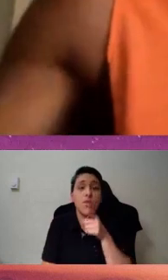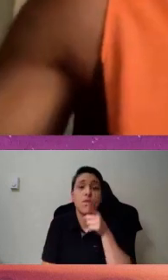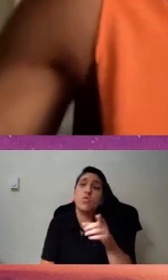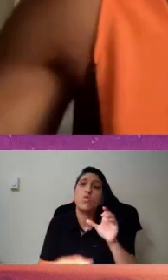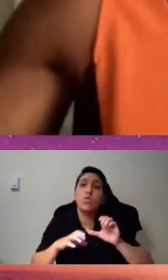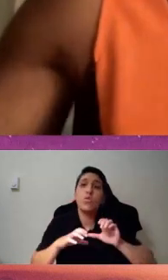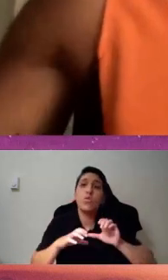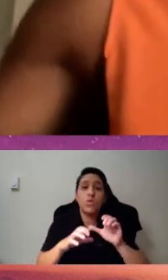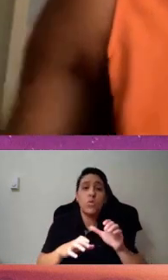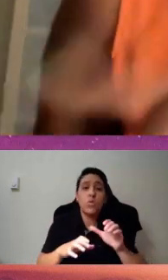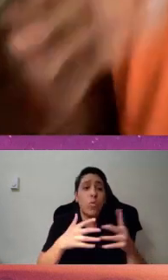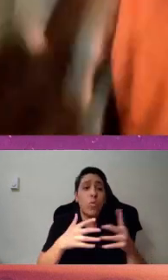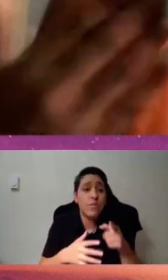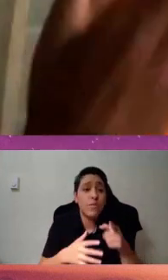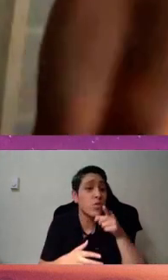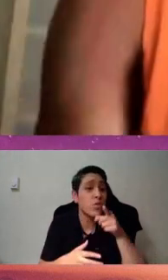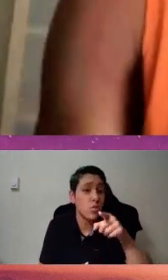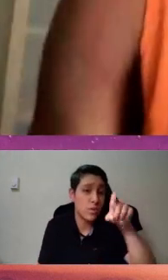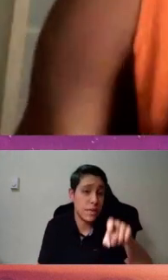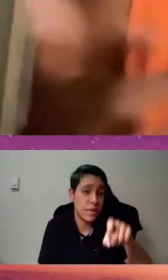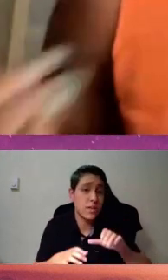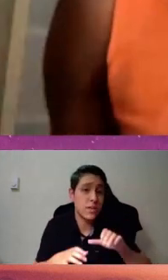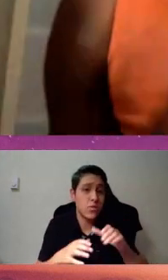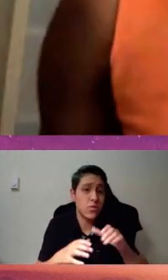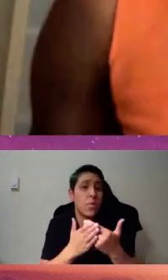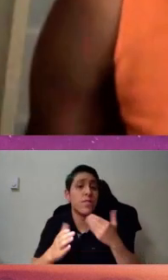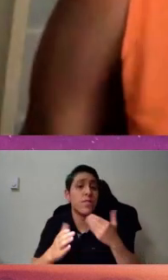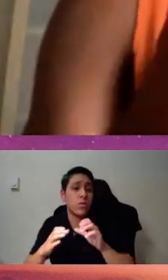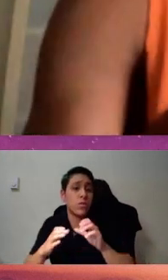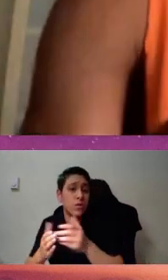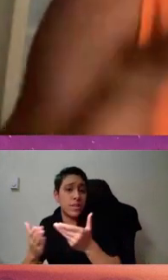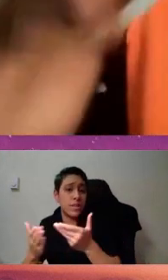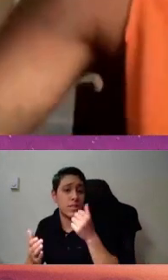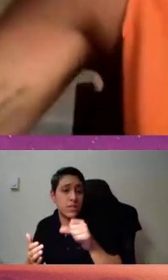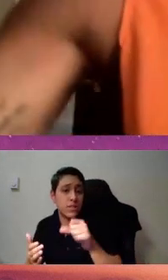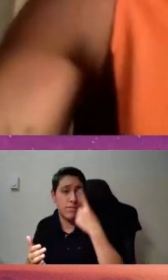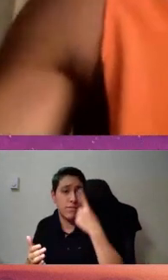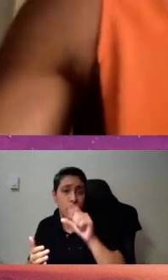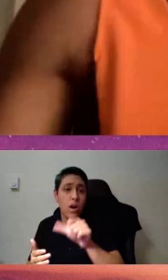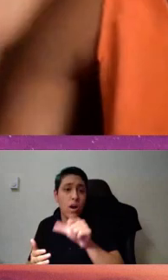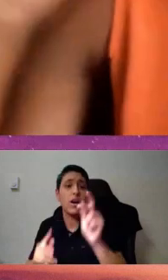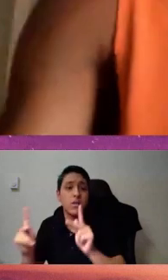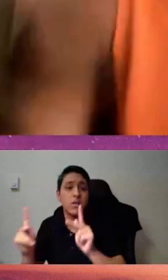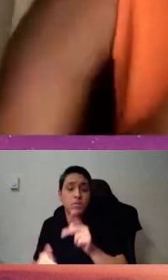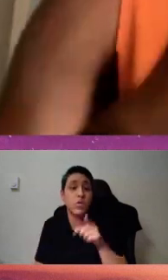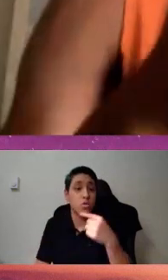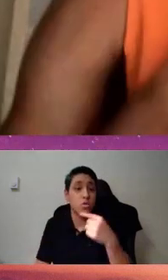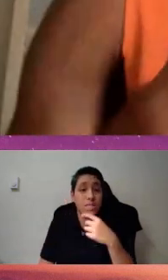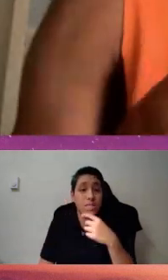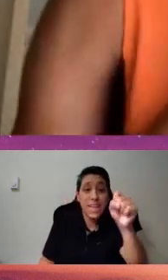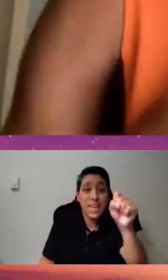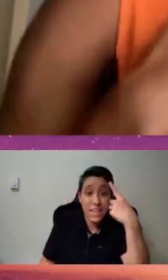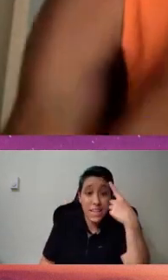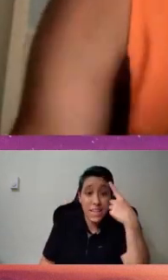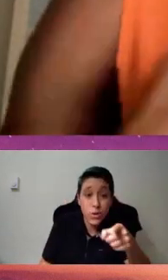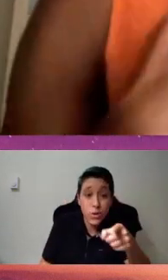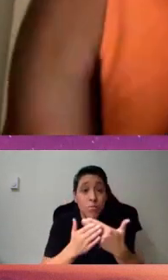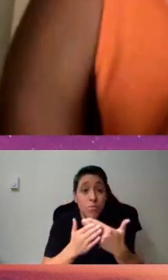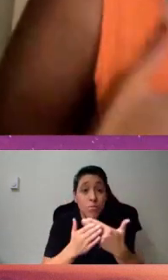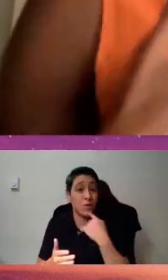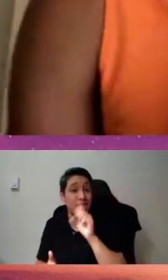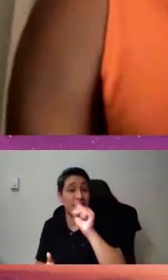someone else? You know, did you tend to you? Did you say yes to you before saying yes to someone else? Oh, that's a big one, Randy. Oh my